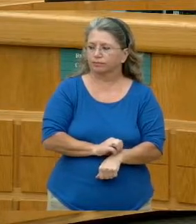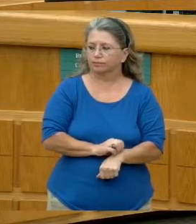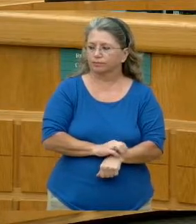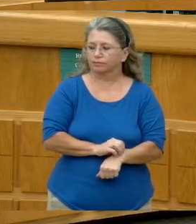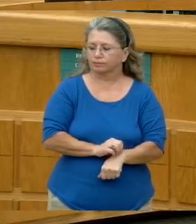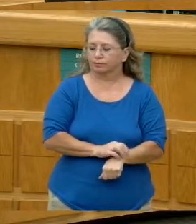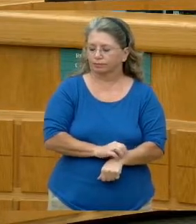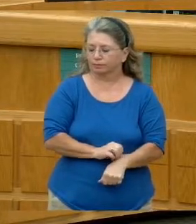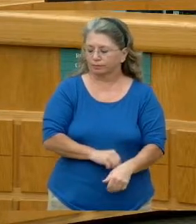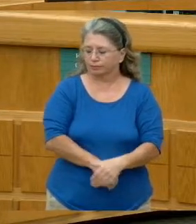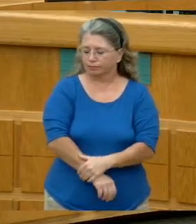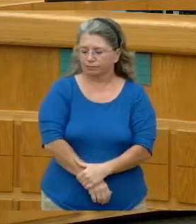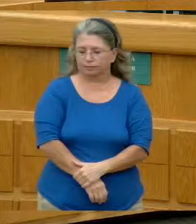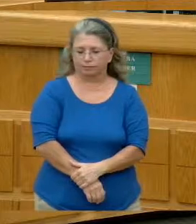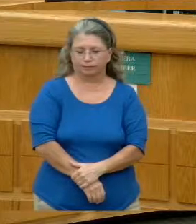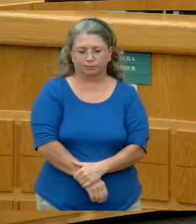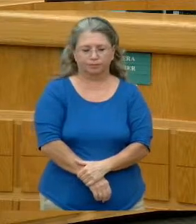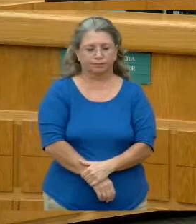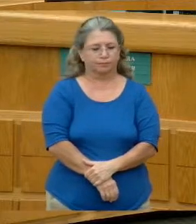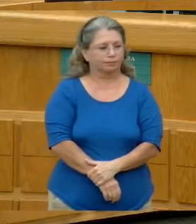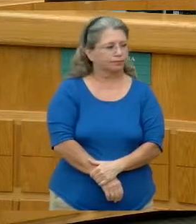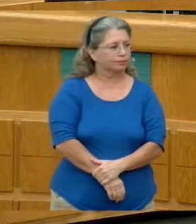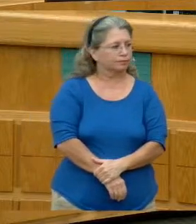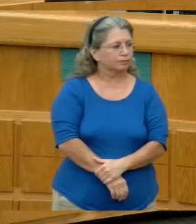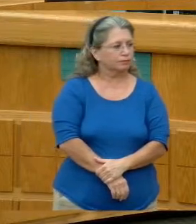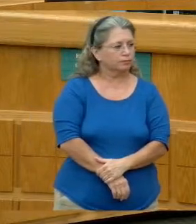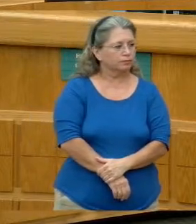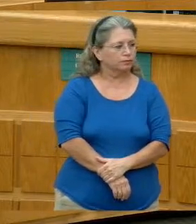el 31% de estas.